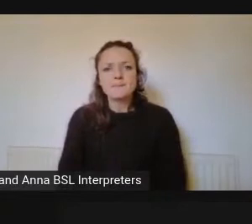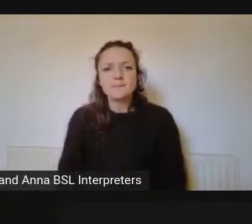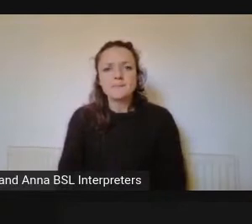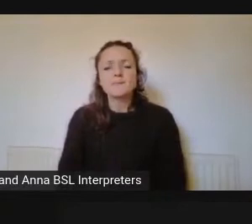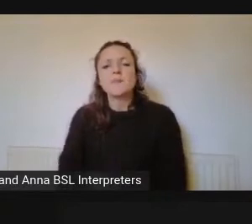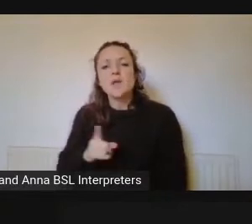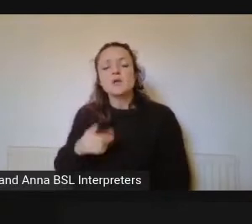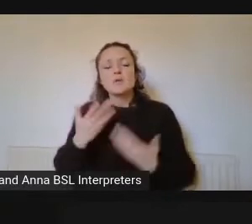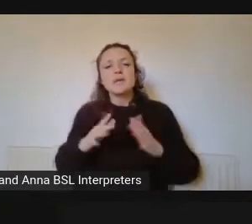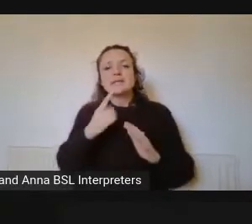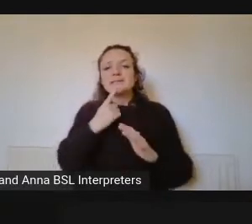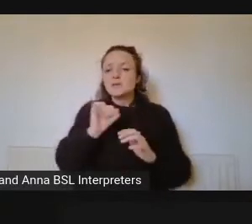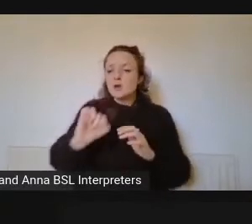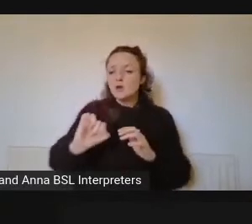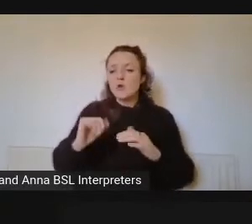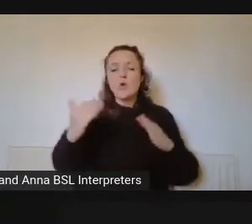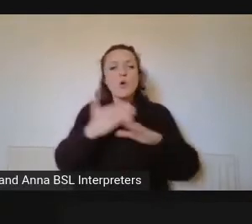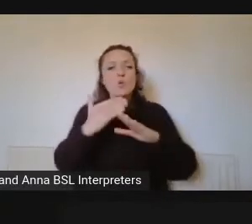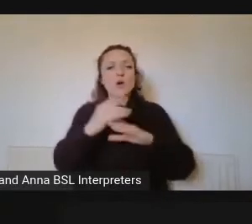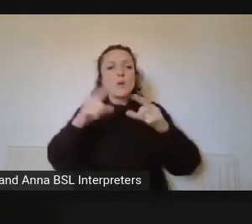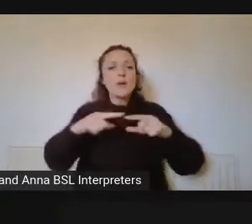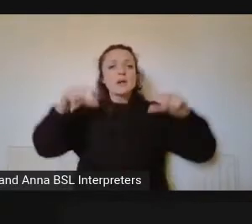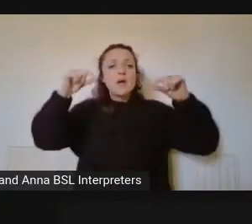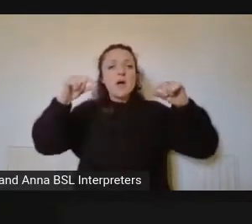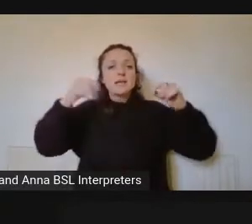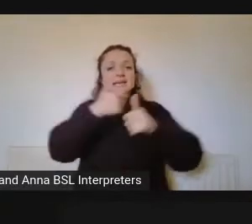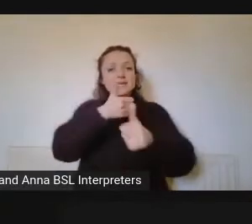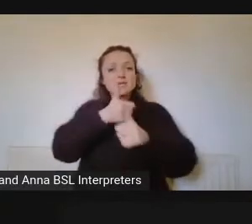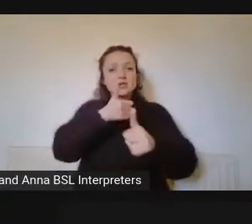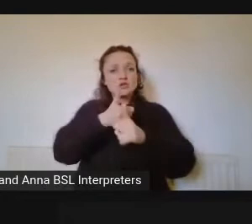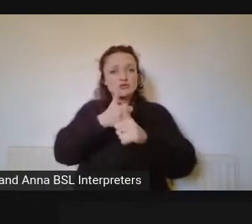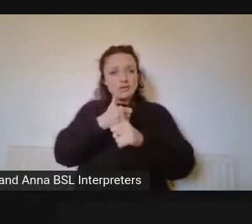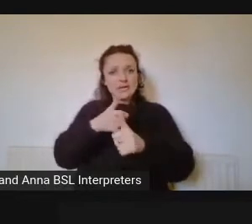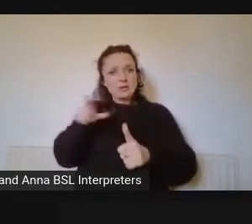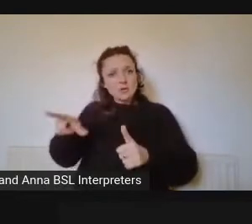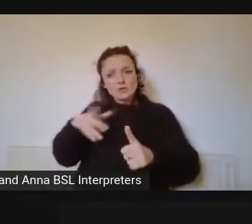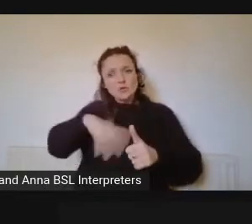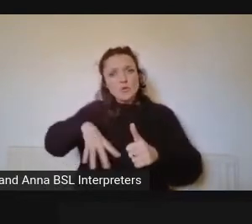doing in terms of the banana industry. Do you want to return to some of those points?